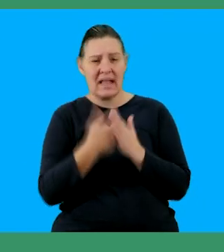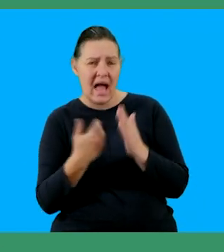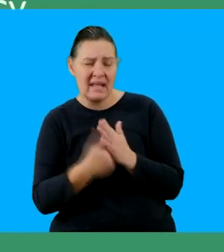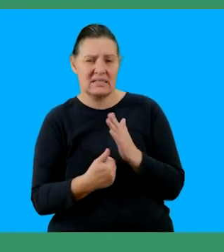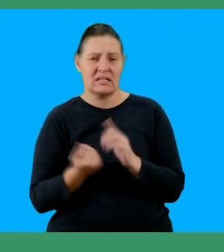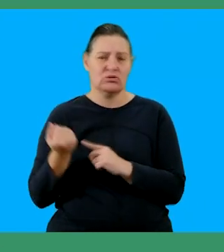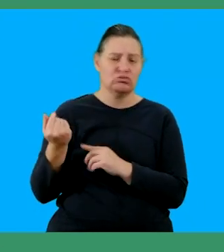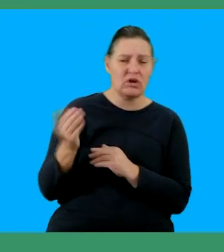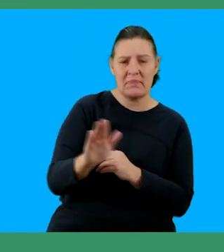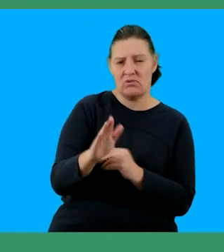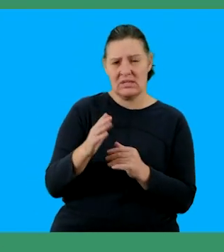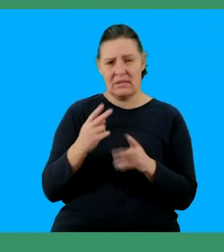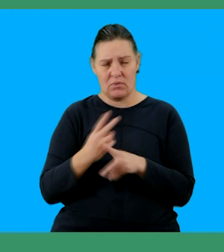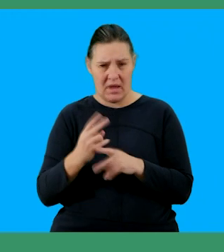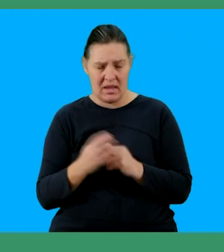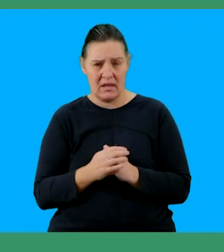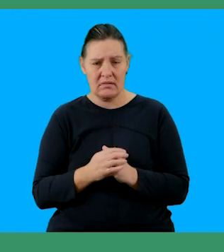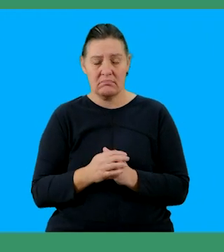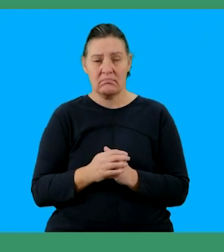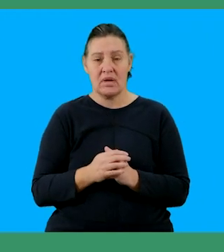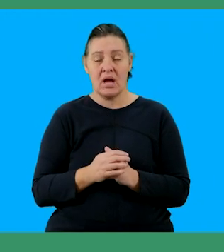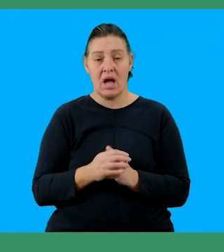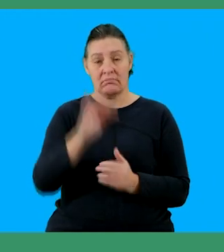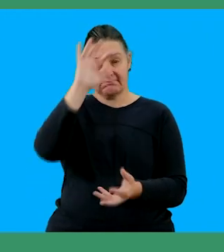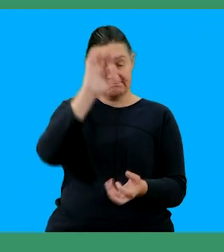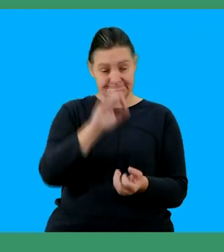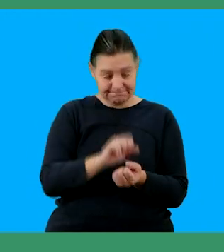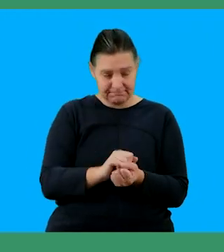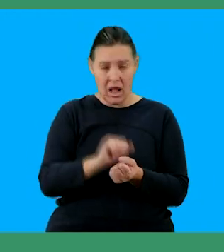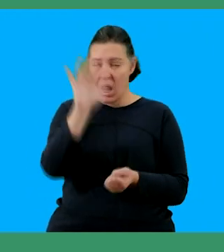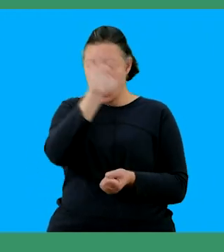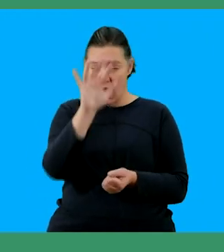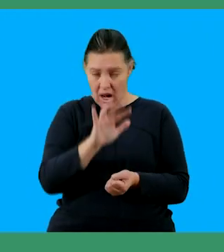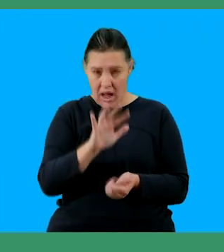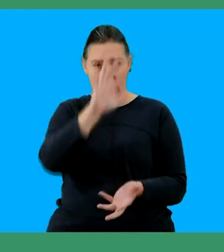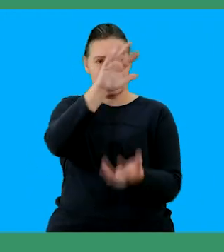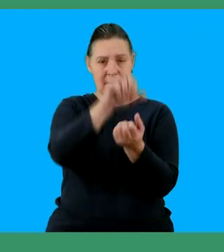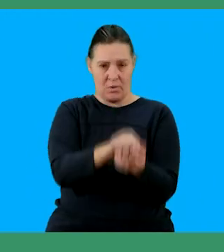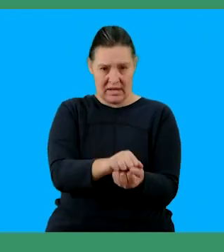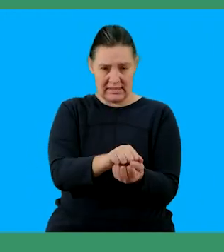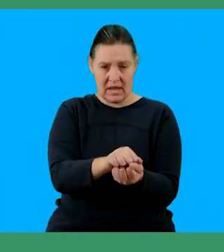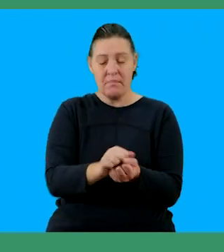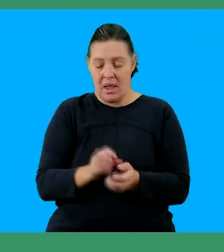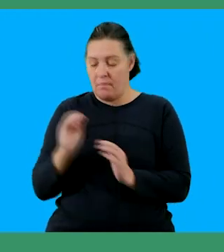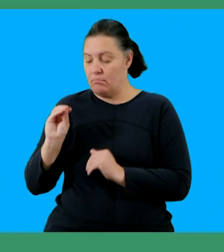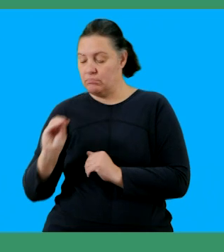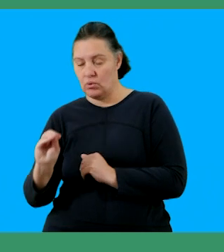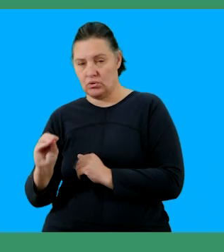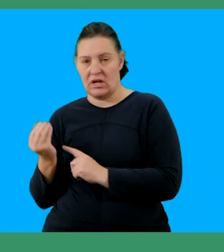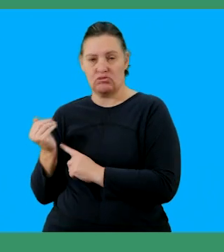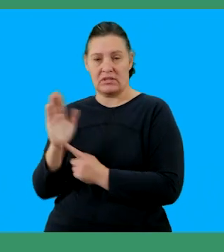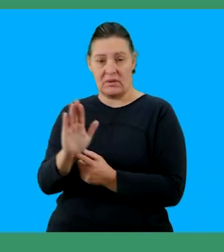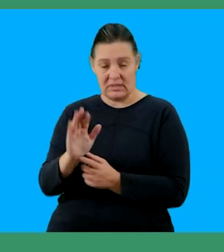slides. Summarize the text that will be included in the transparency. When you